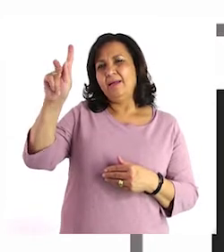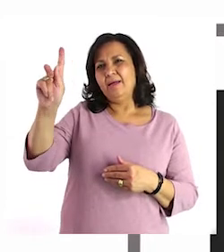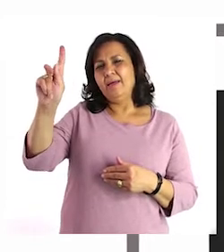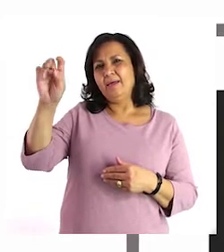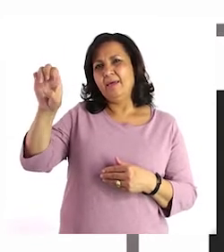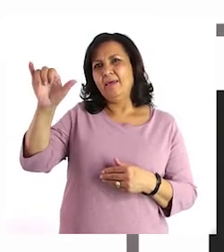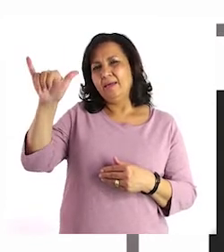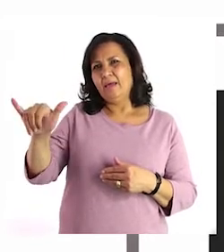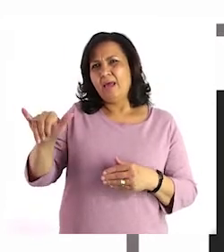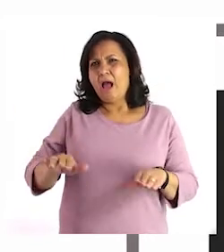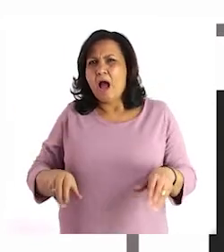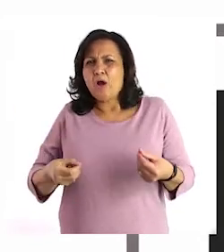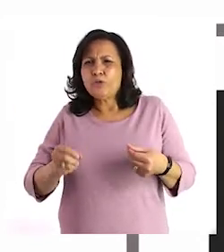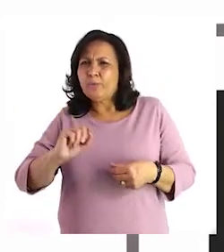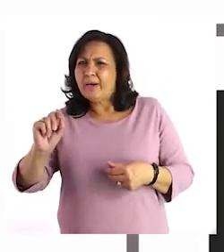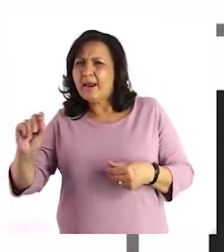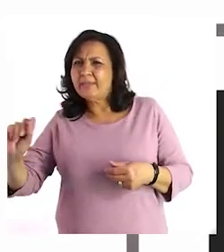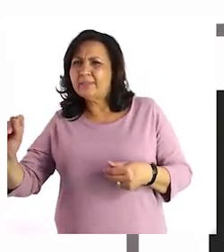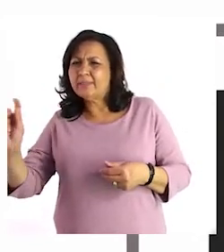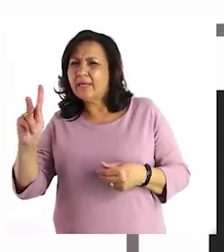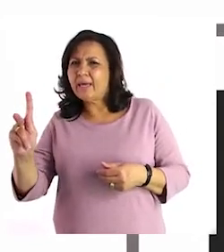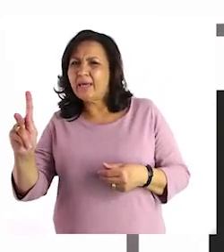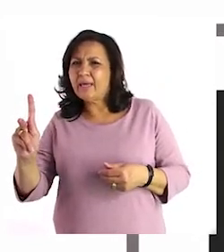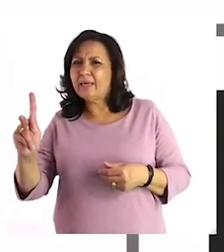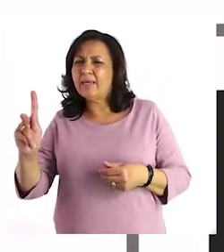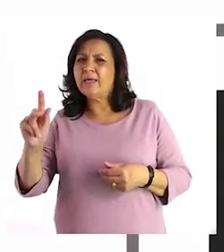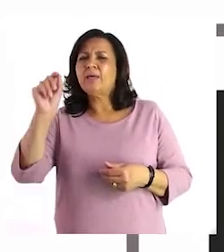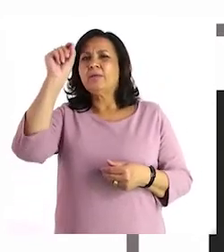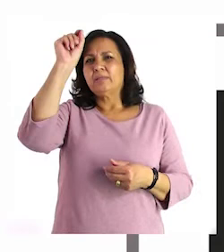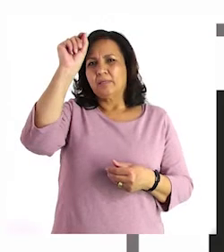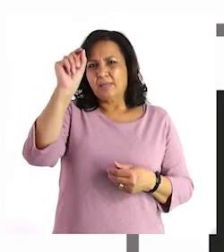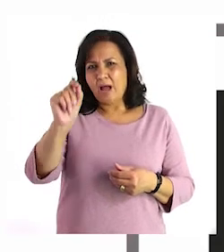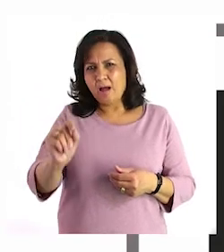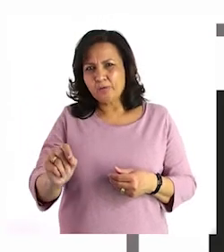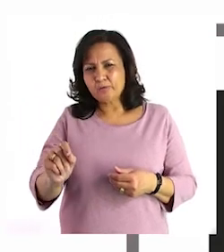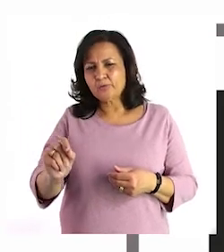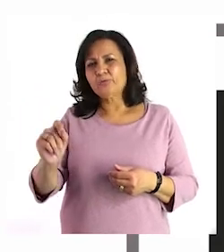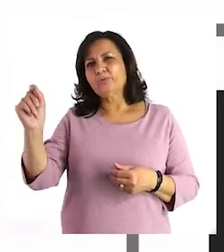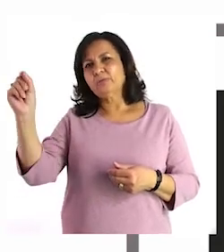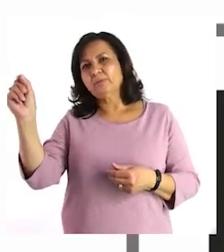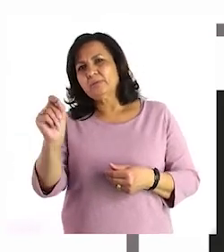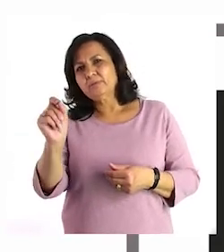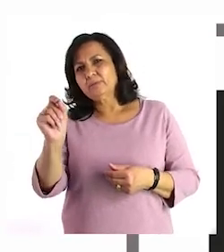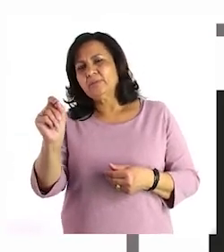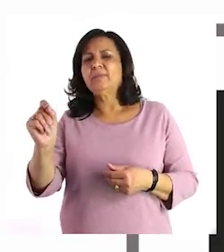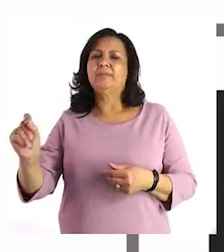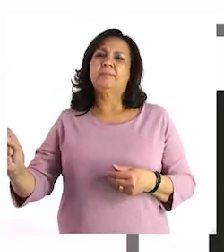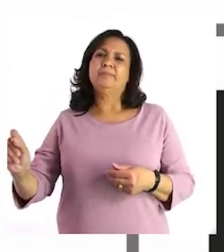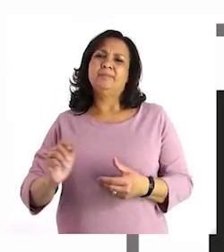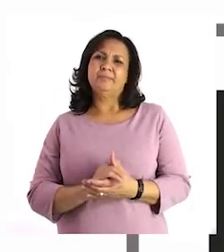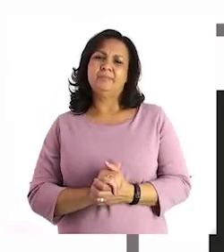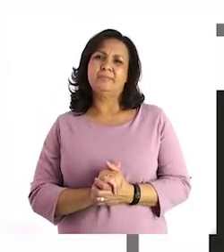letter K? We give him a straight back with 2 sideways kicks in the middle of the line.